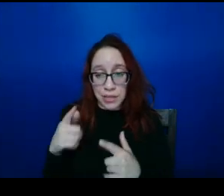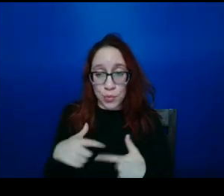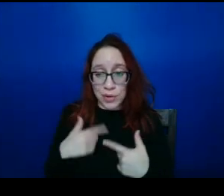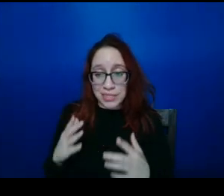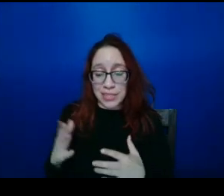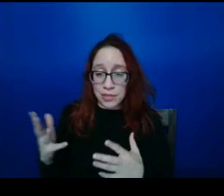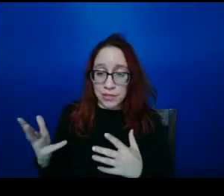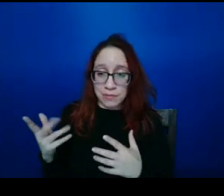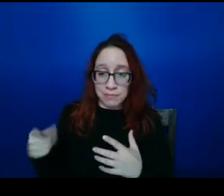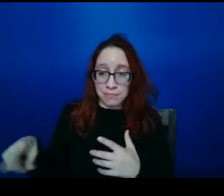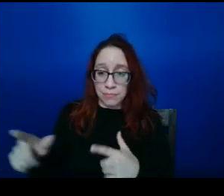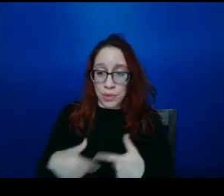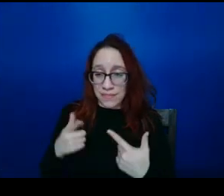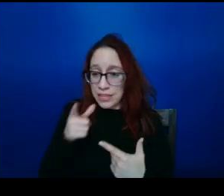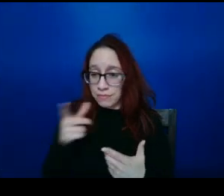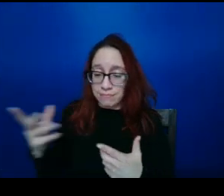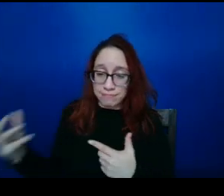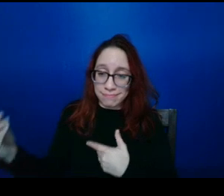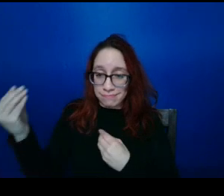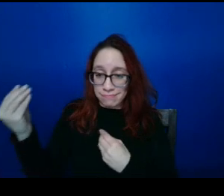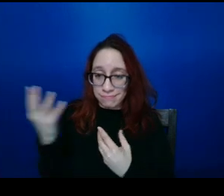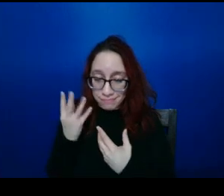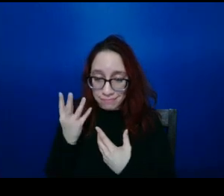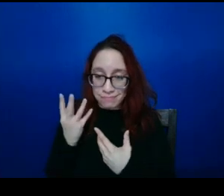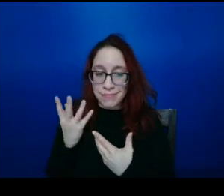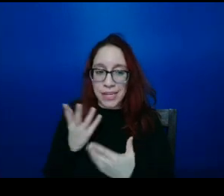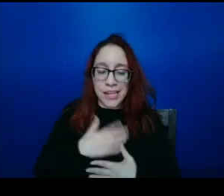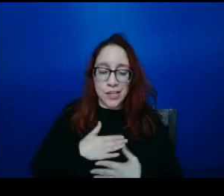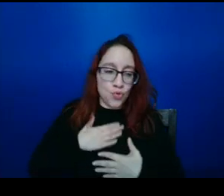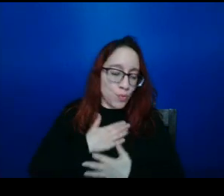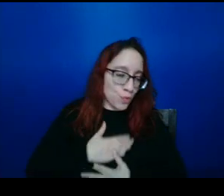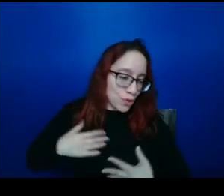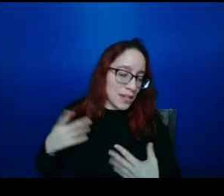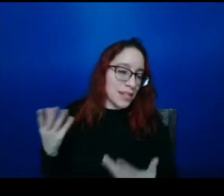there have come to enjoy.